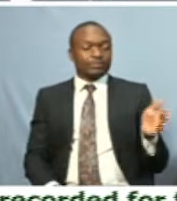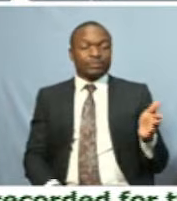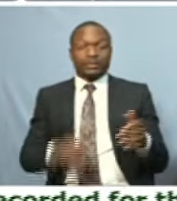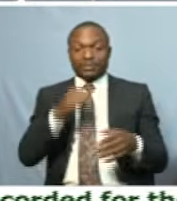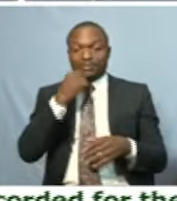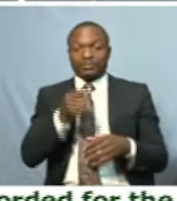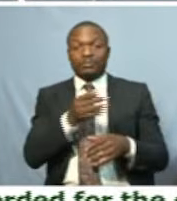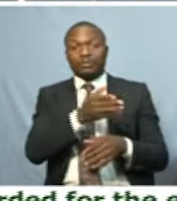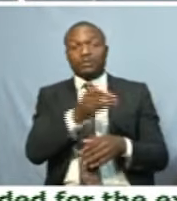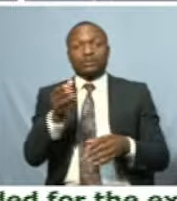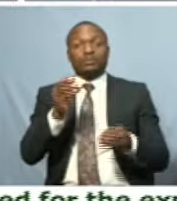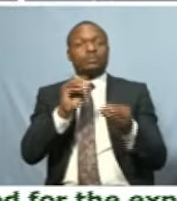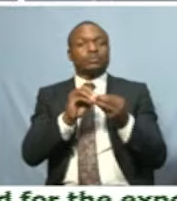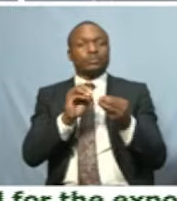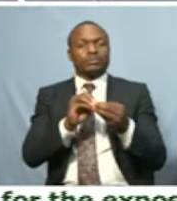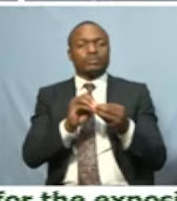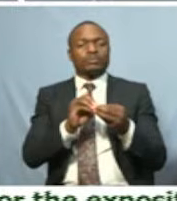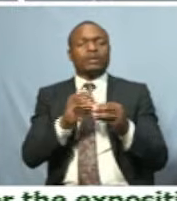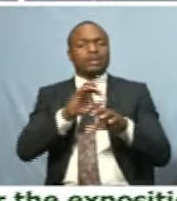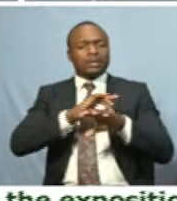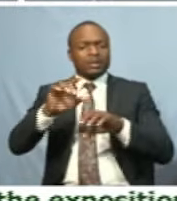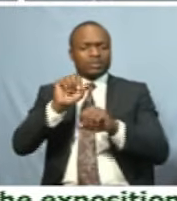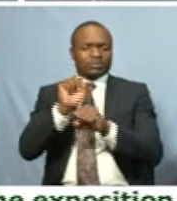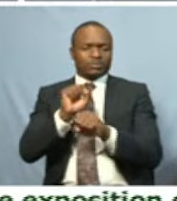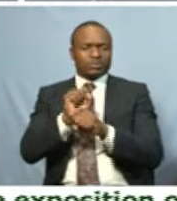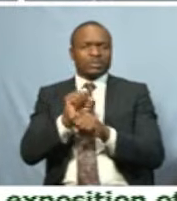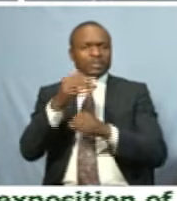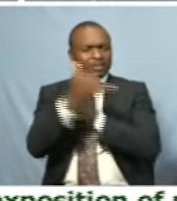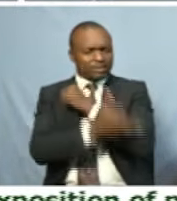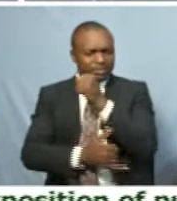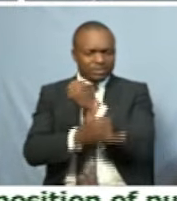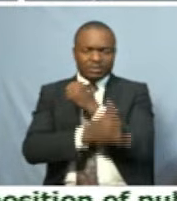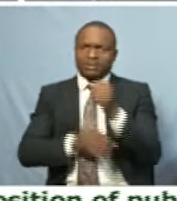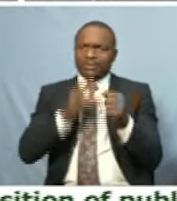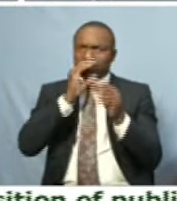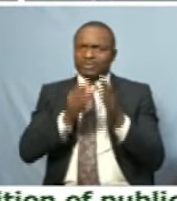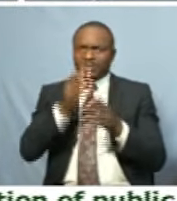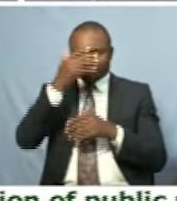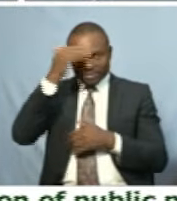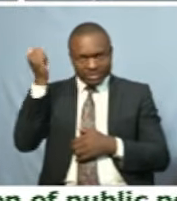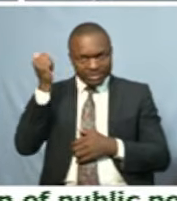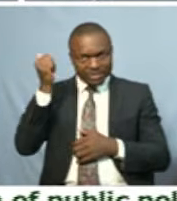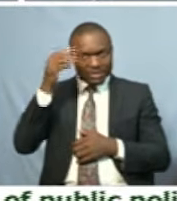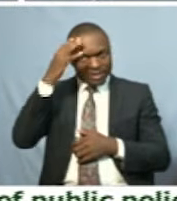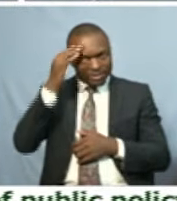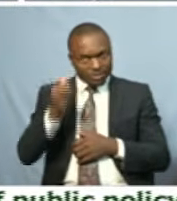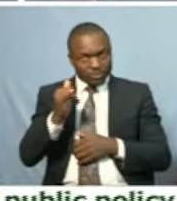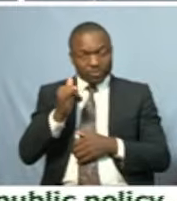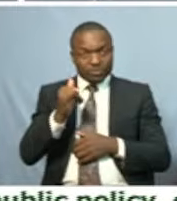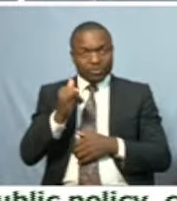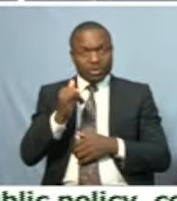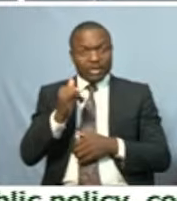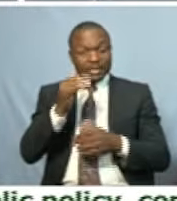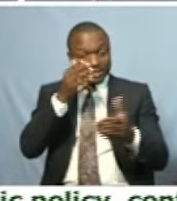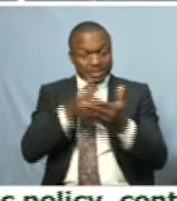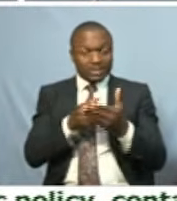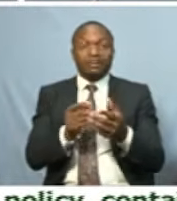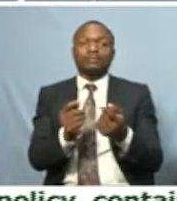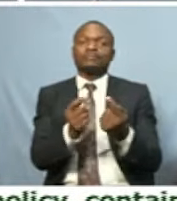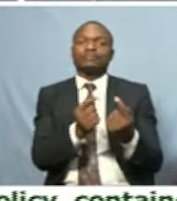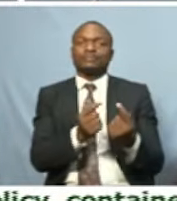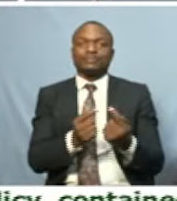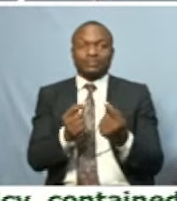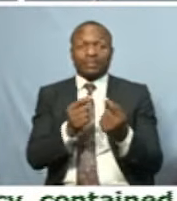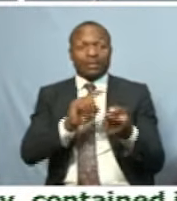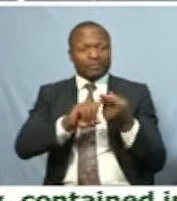there is a lot of unemployment in the country. Madam Speaker, have we forgotten? Why are we in this position? Our